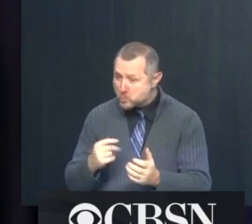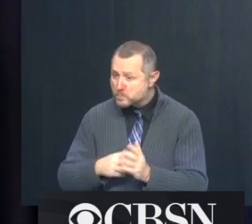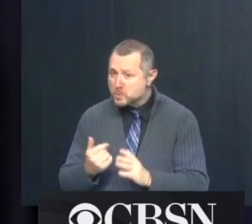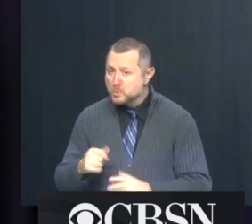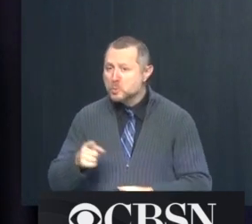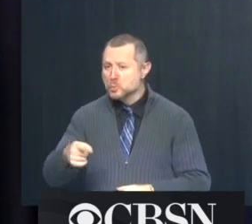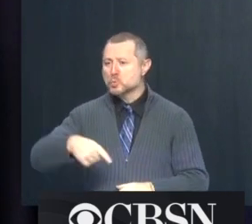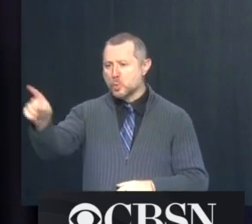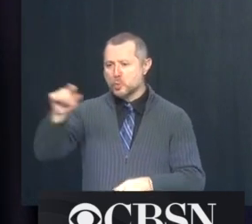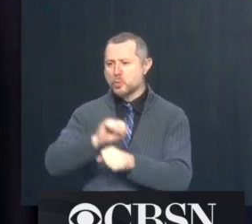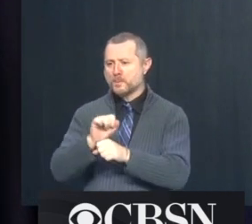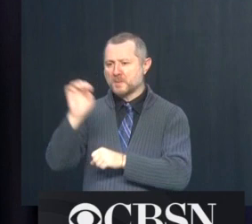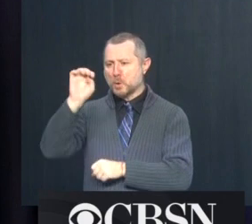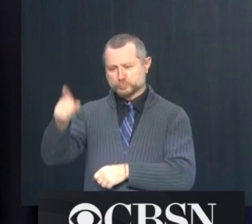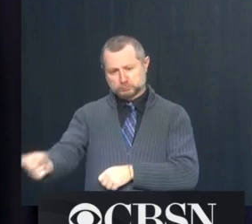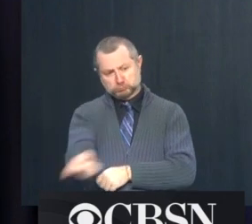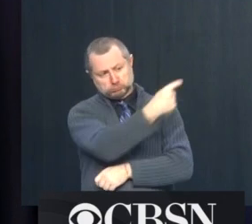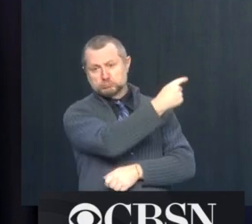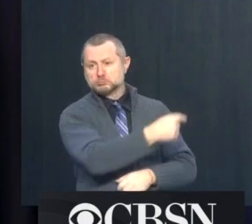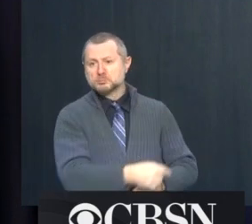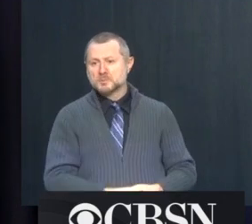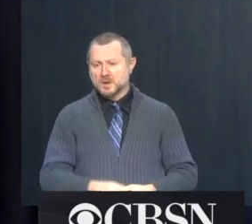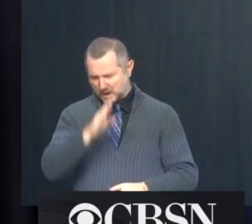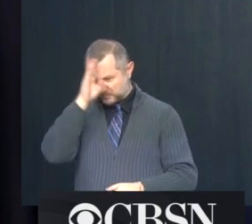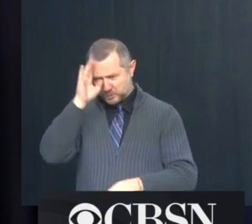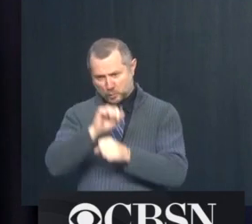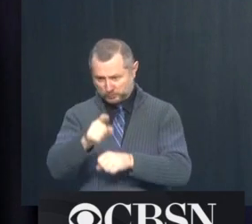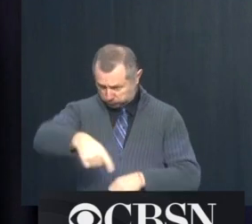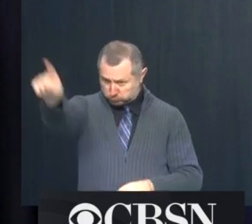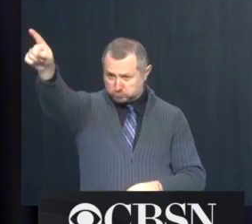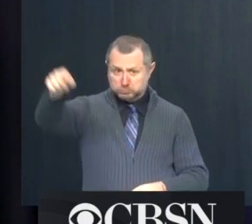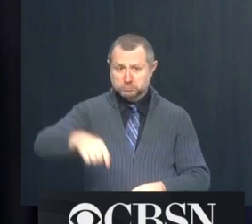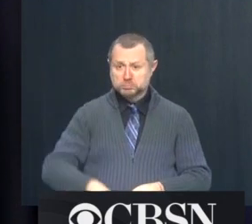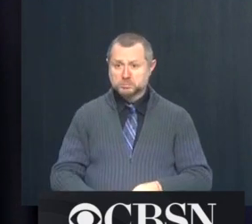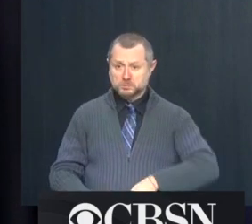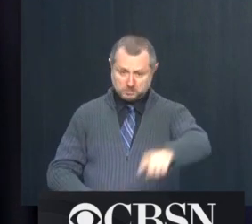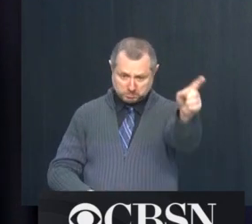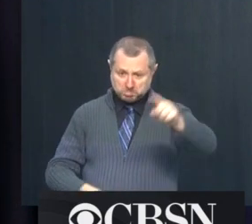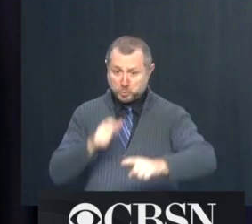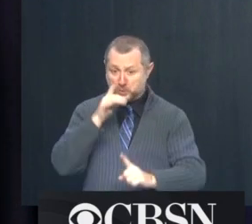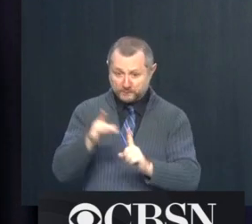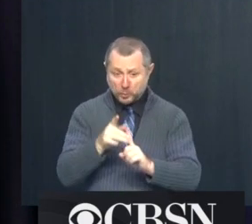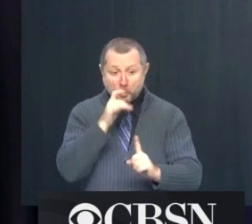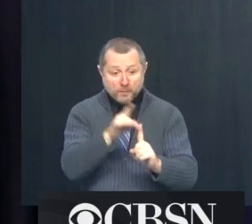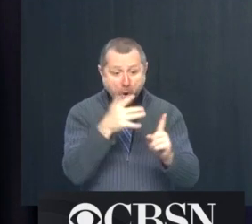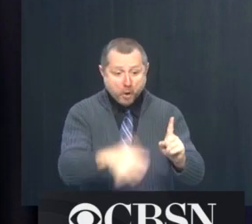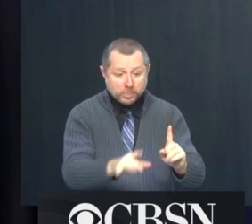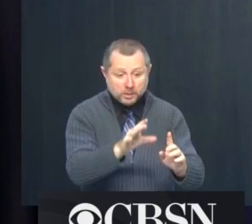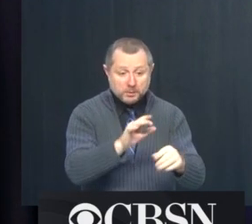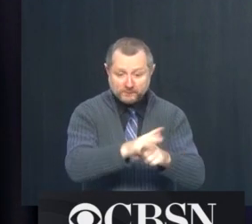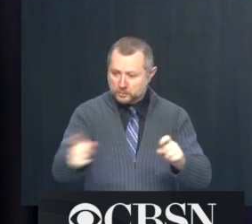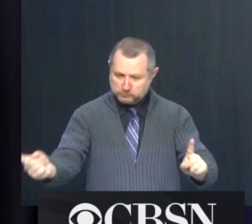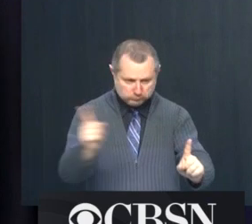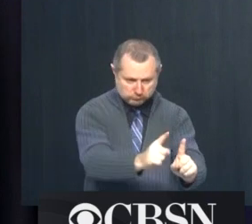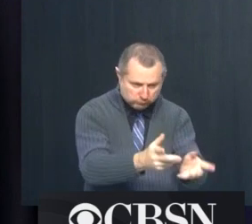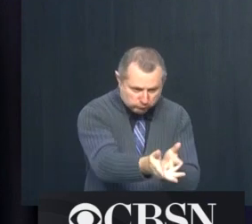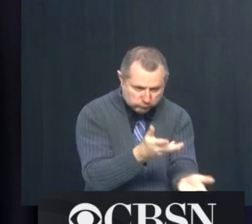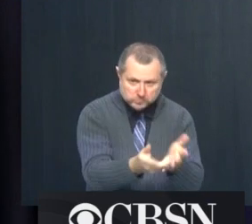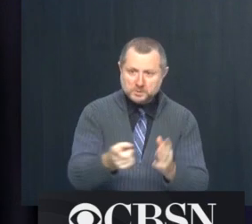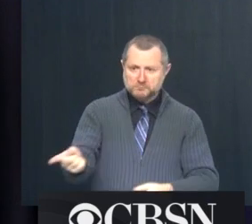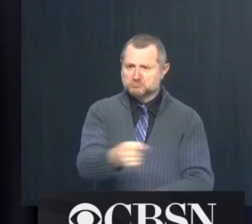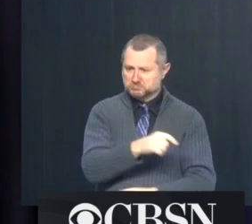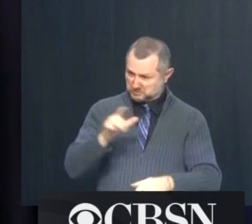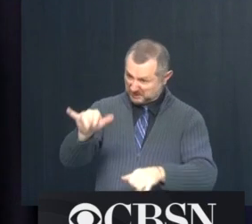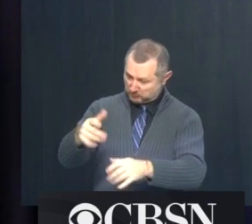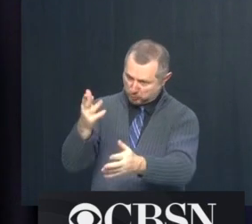room, working in a field hospital, working with people who have COVID. That shows guts and character, in